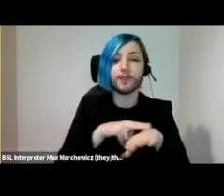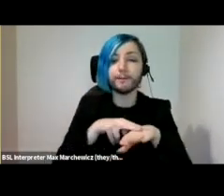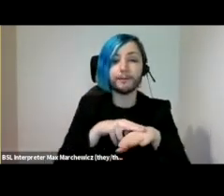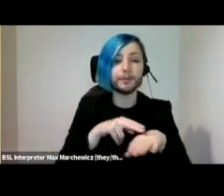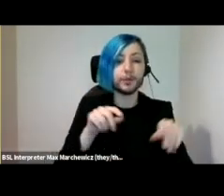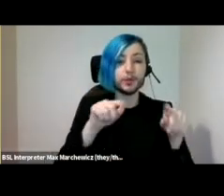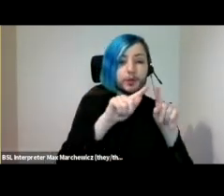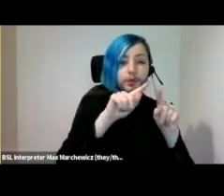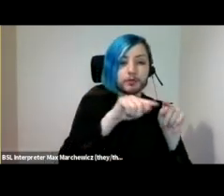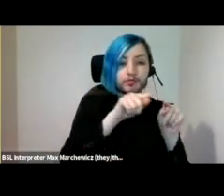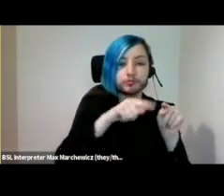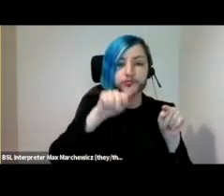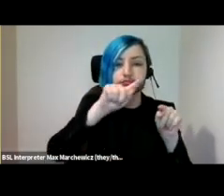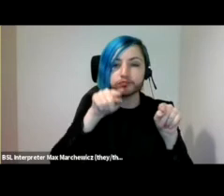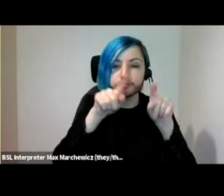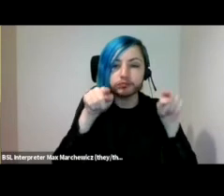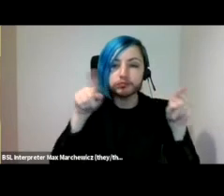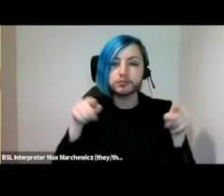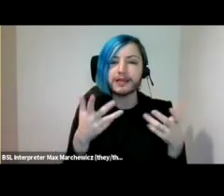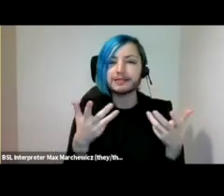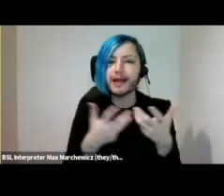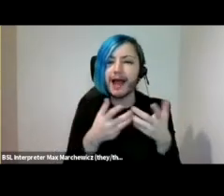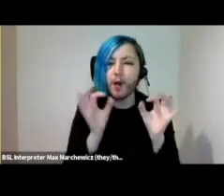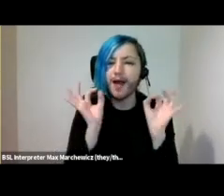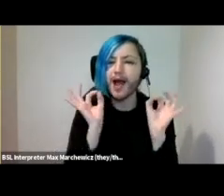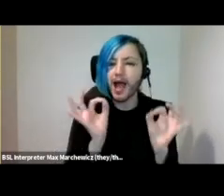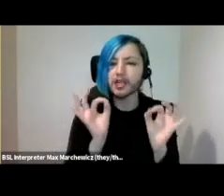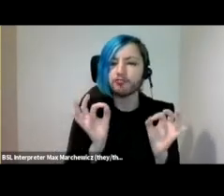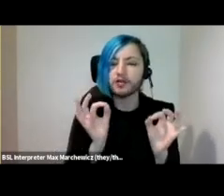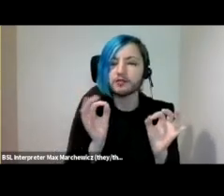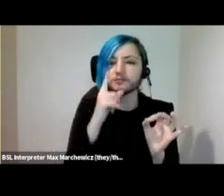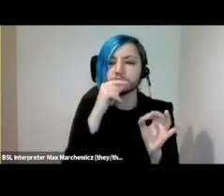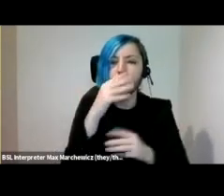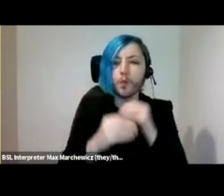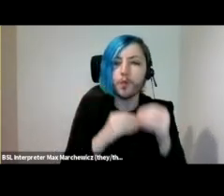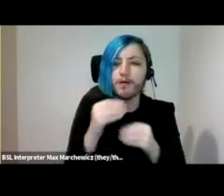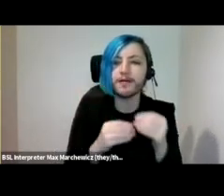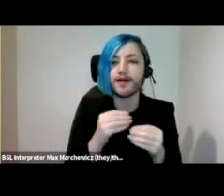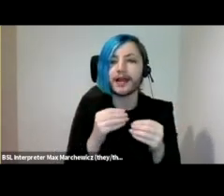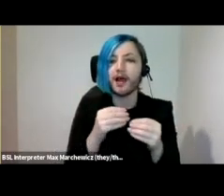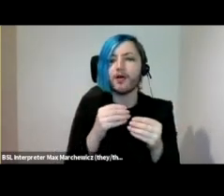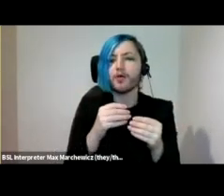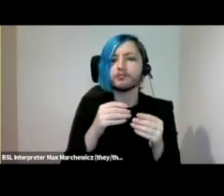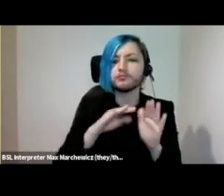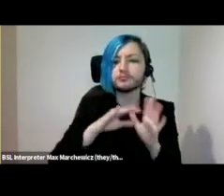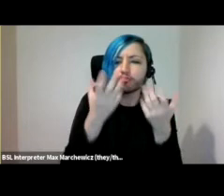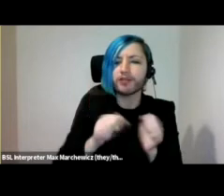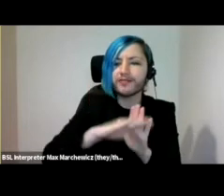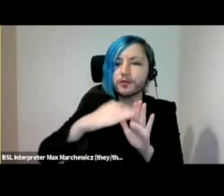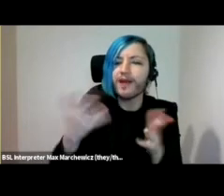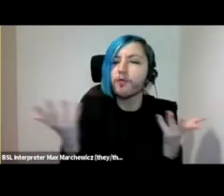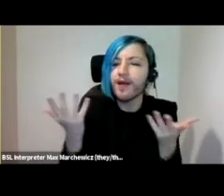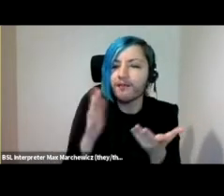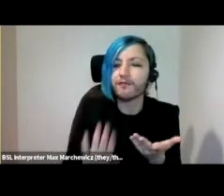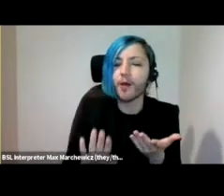you the accuracy with which you would be able to determine where a gravitational wave had come